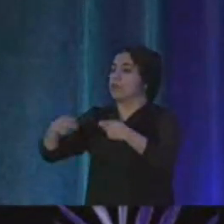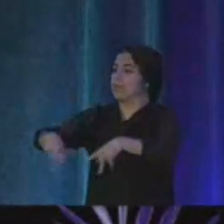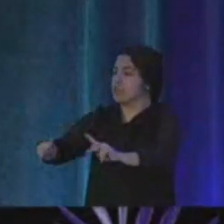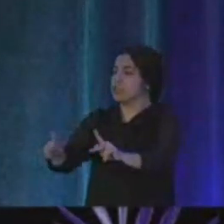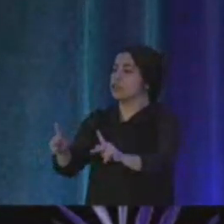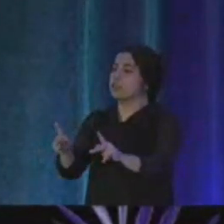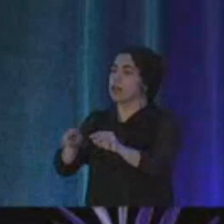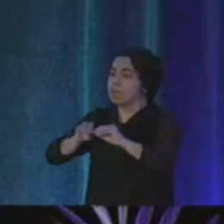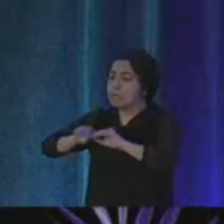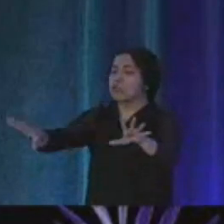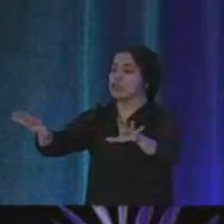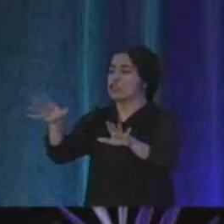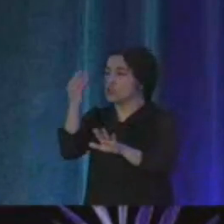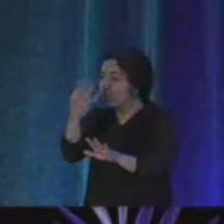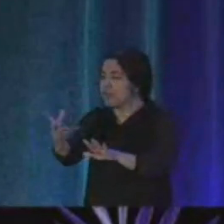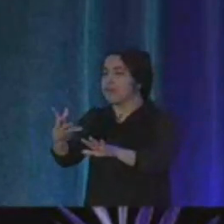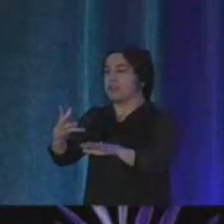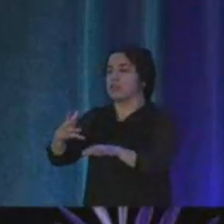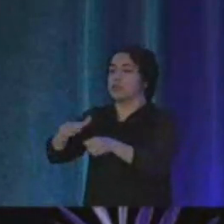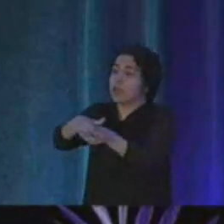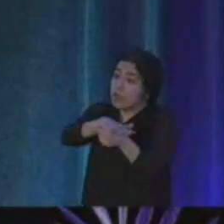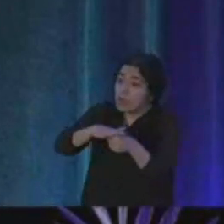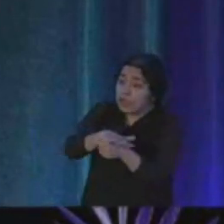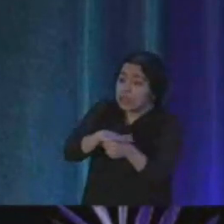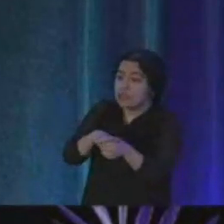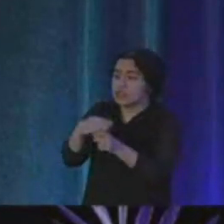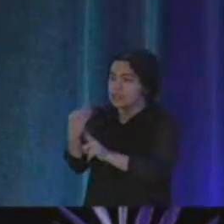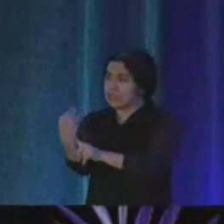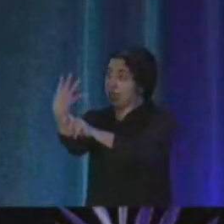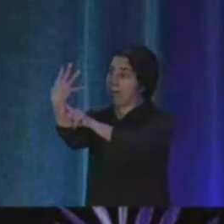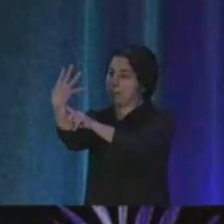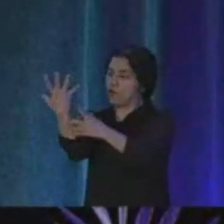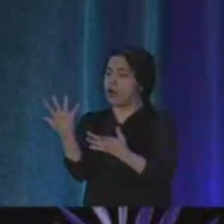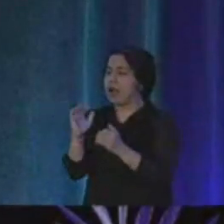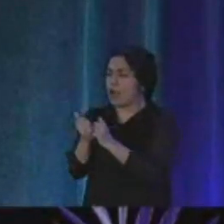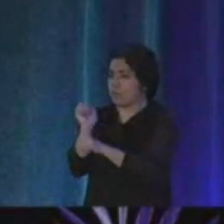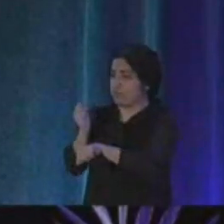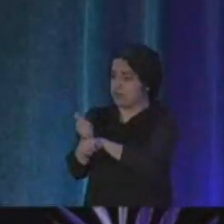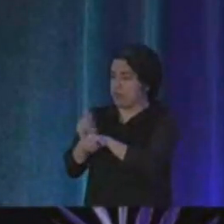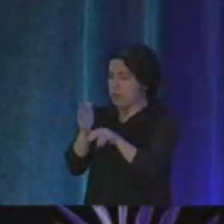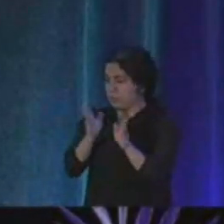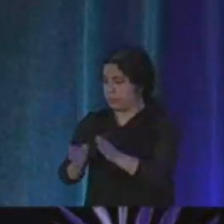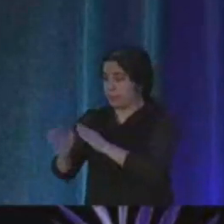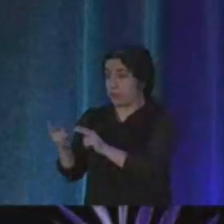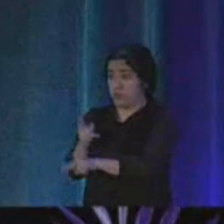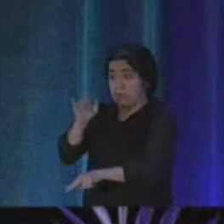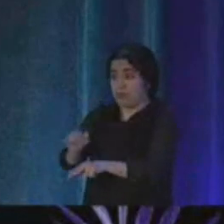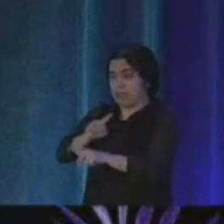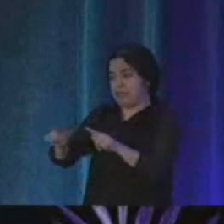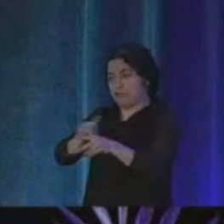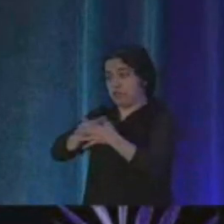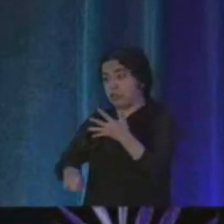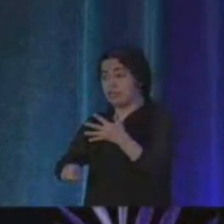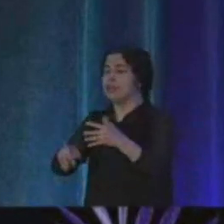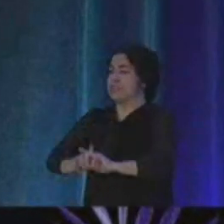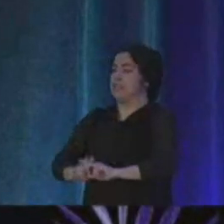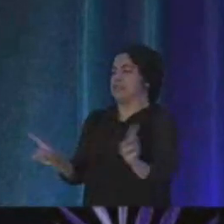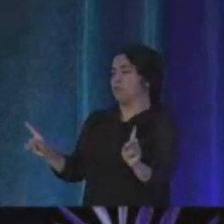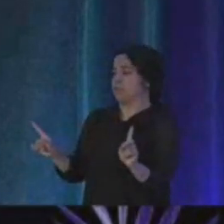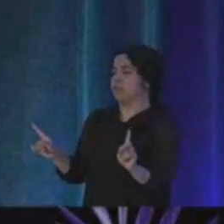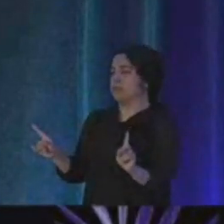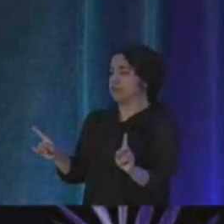notifications, location, use the camera, the way you set those up and prepare to use those is different at its